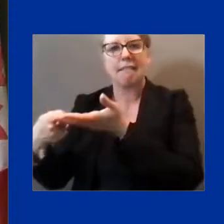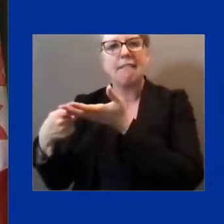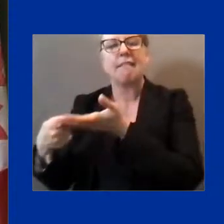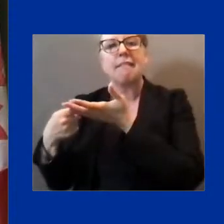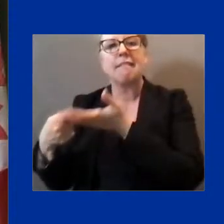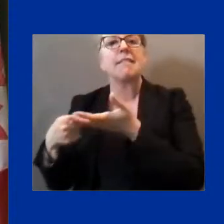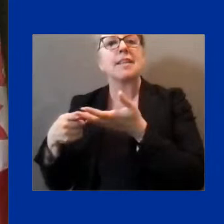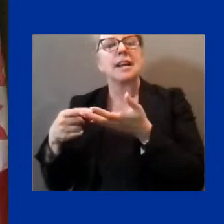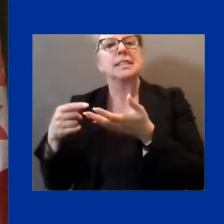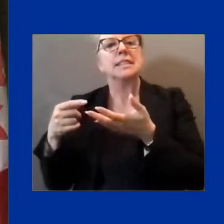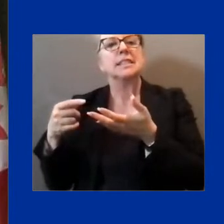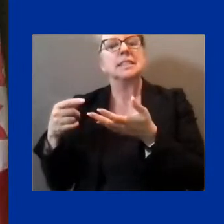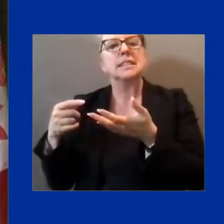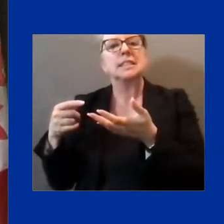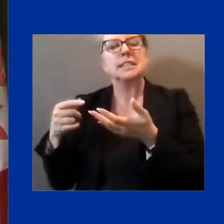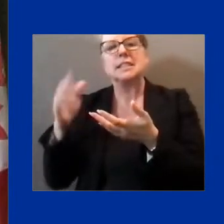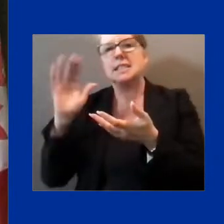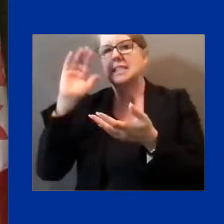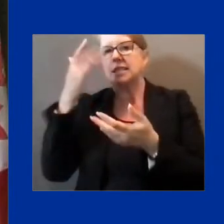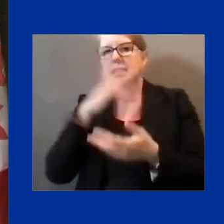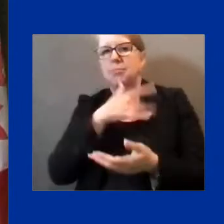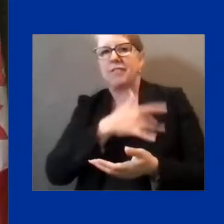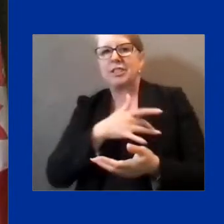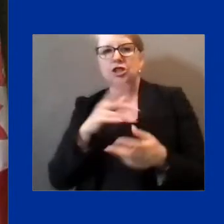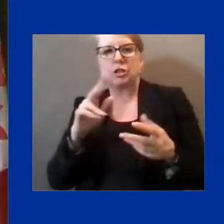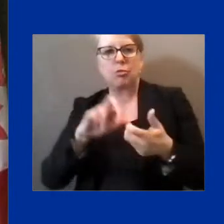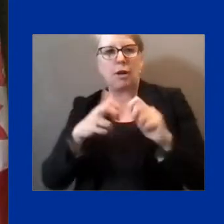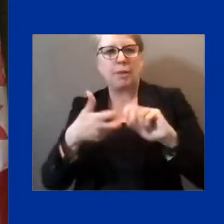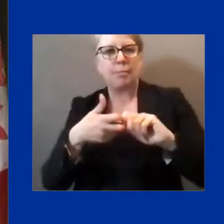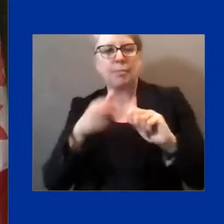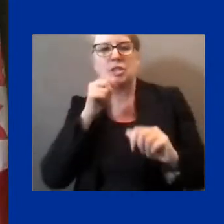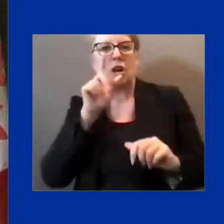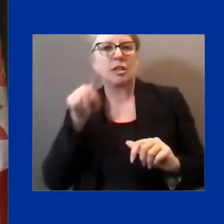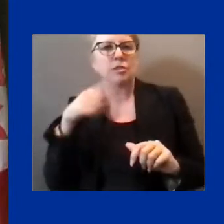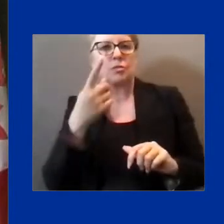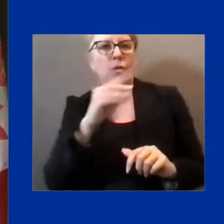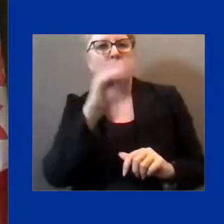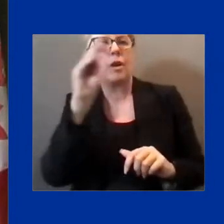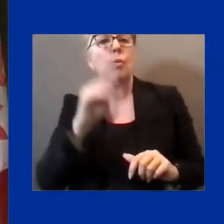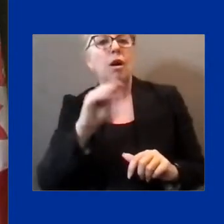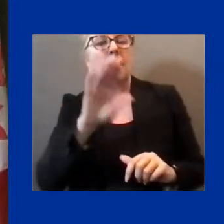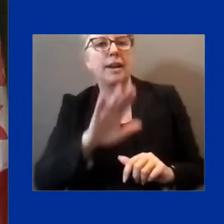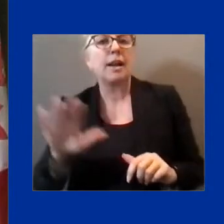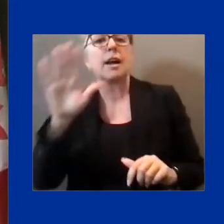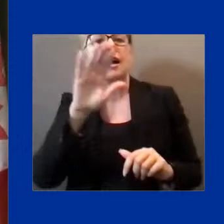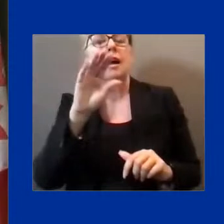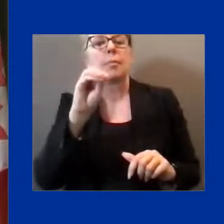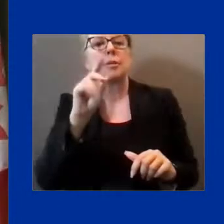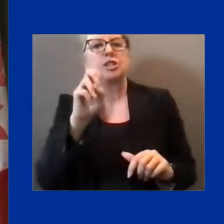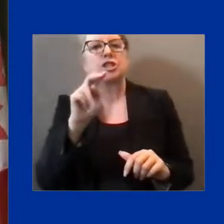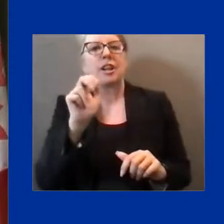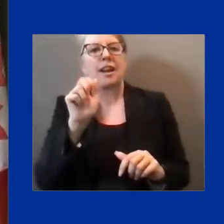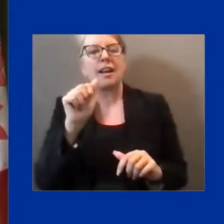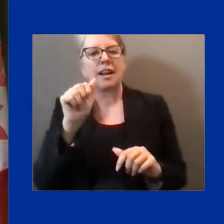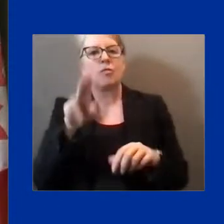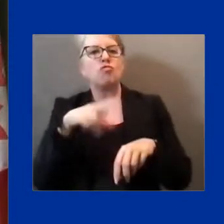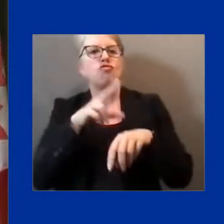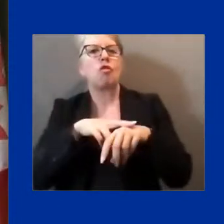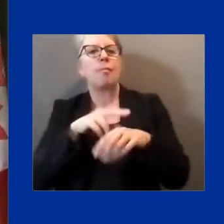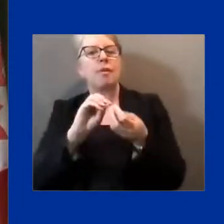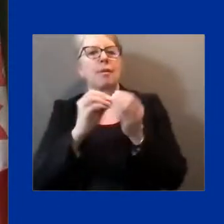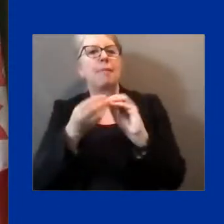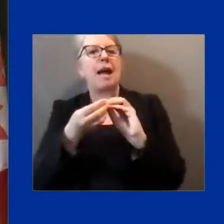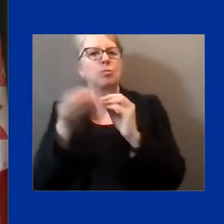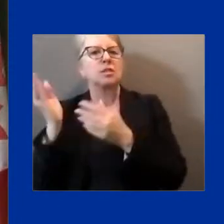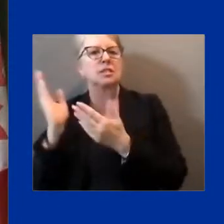the province. It's a provincial problem that it's not just Ottawa, but the Moderna seems that the normal doses that we would be getting